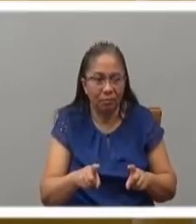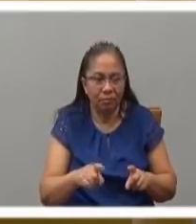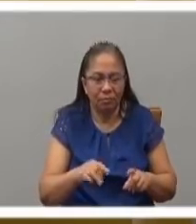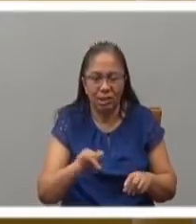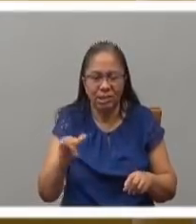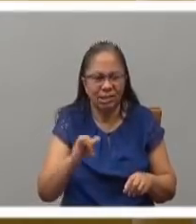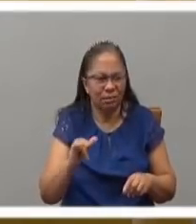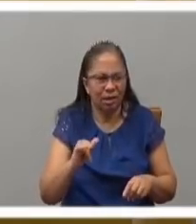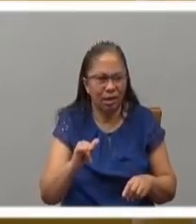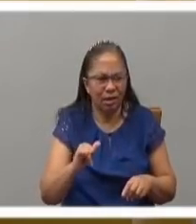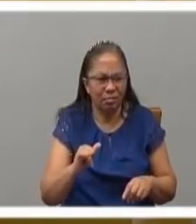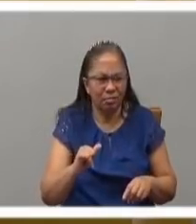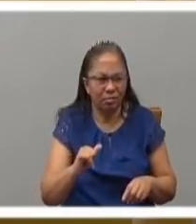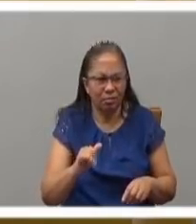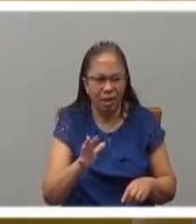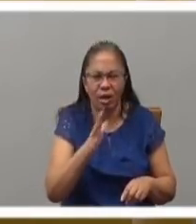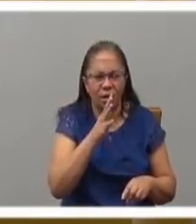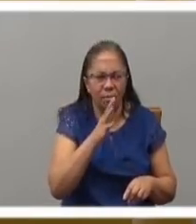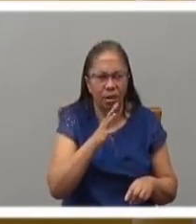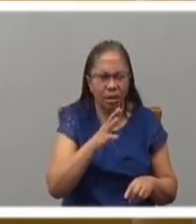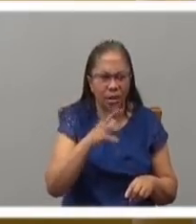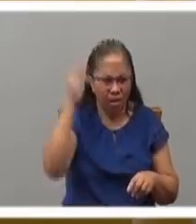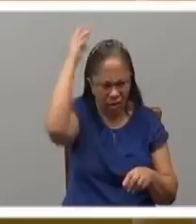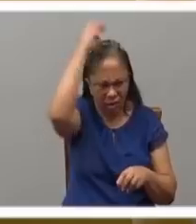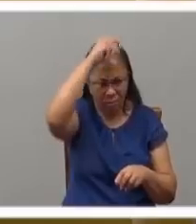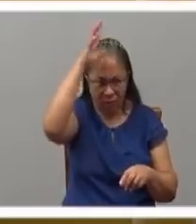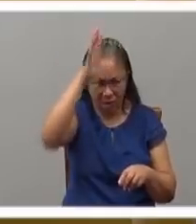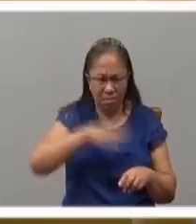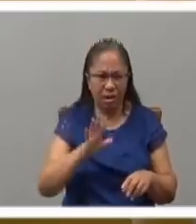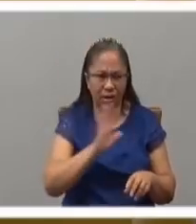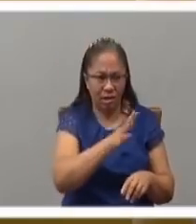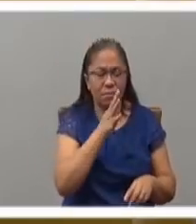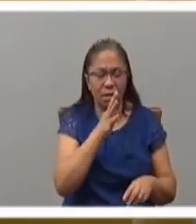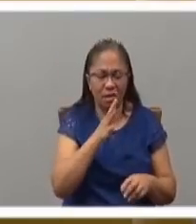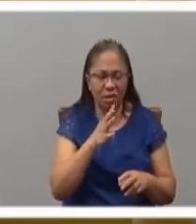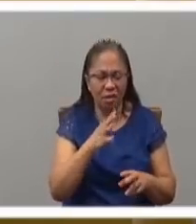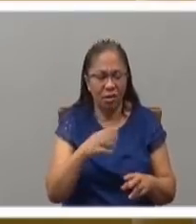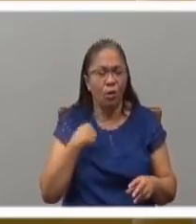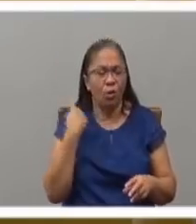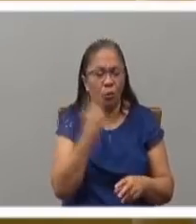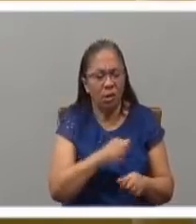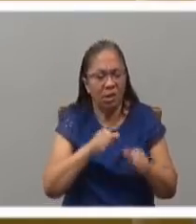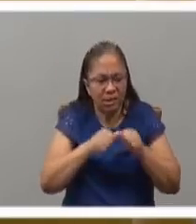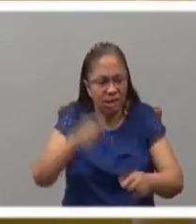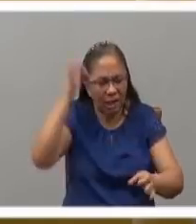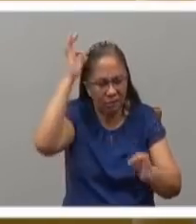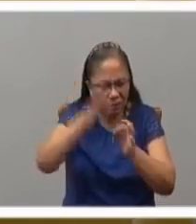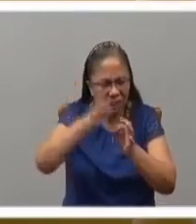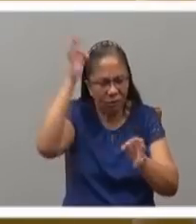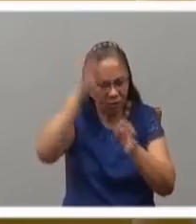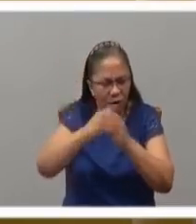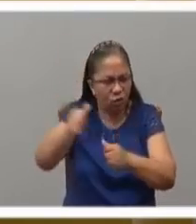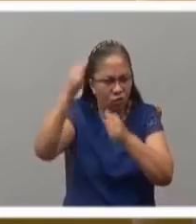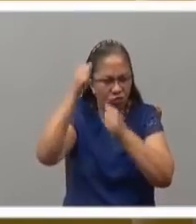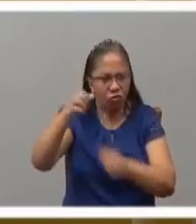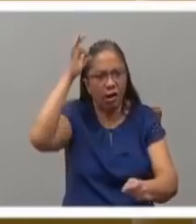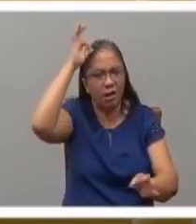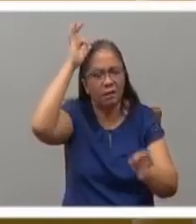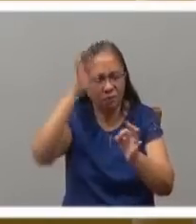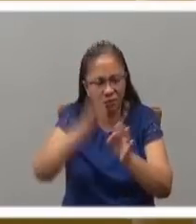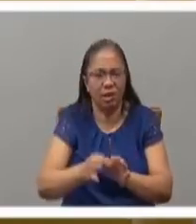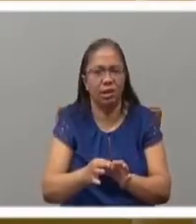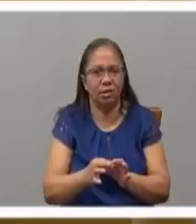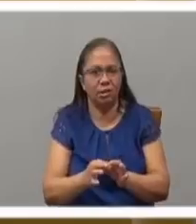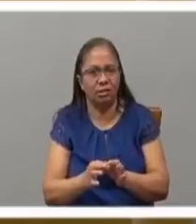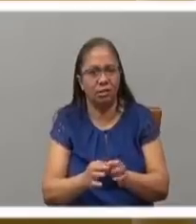Muslim young man, remain committed and steadfast and convicted. Let